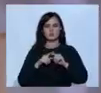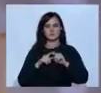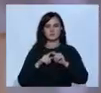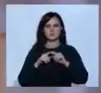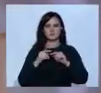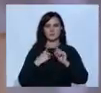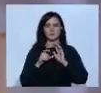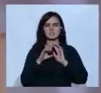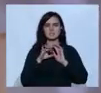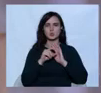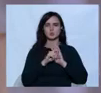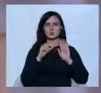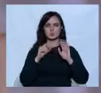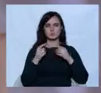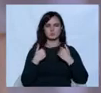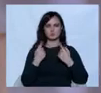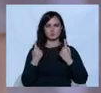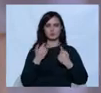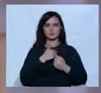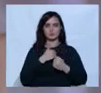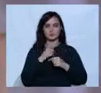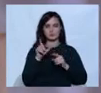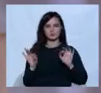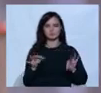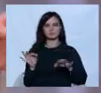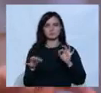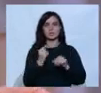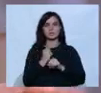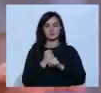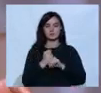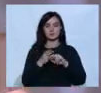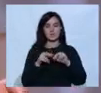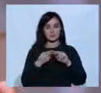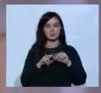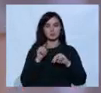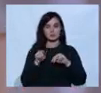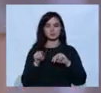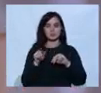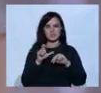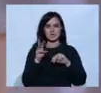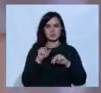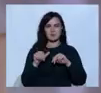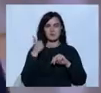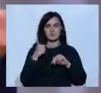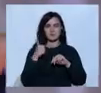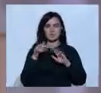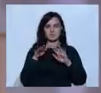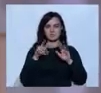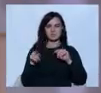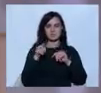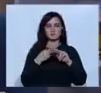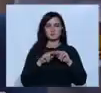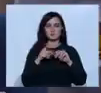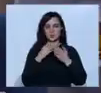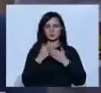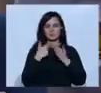is actually Portia in the disguise of a lawyer that saves Antonio in the end from Shylock's knife.